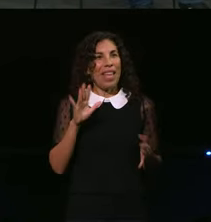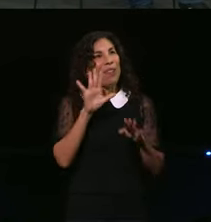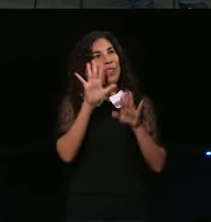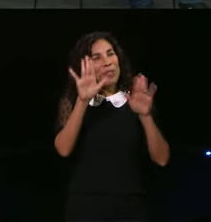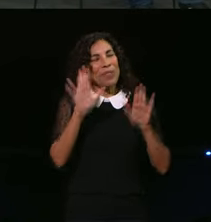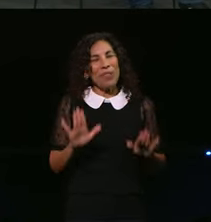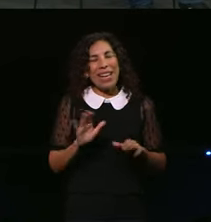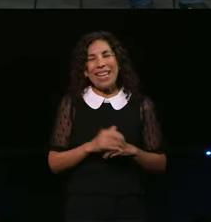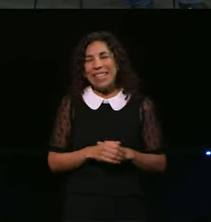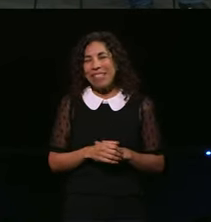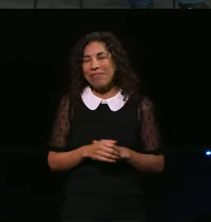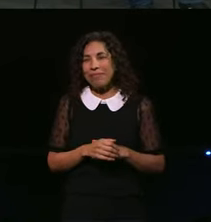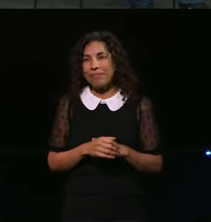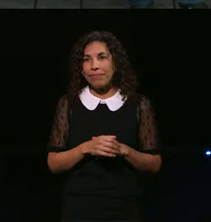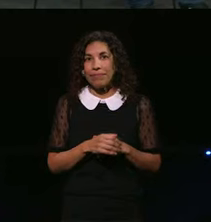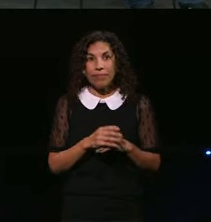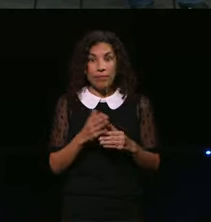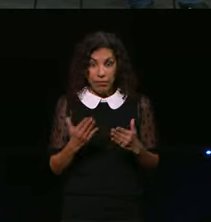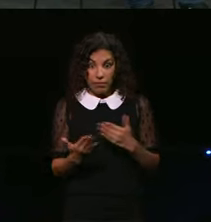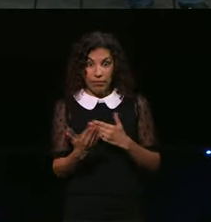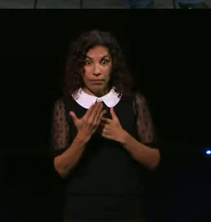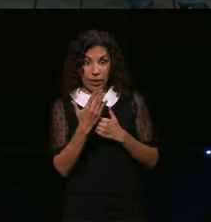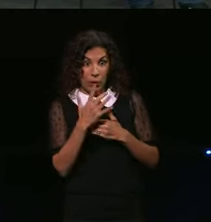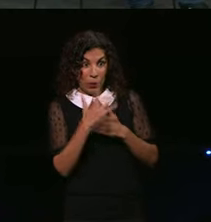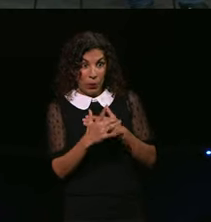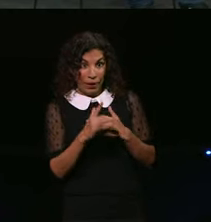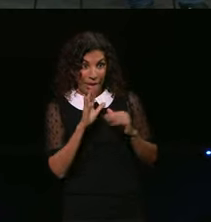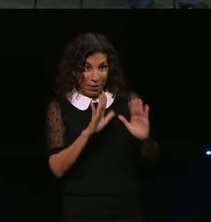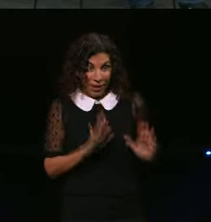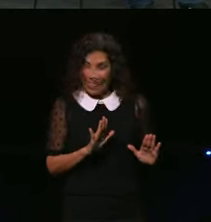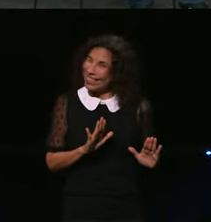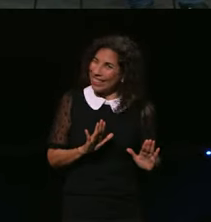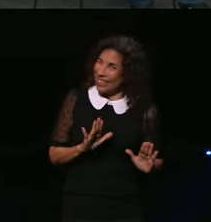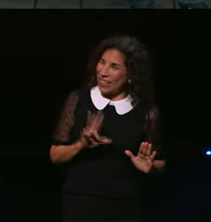great. Getting up in the morning that early wasn't great, but.